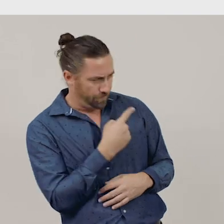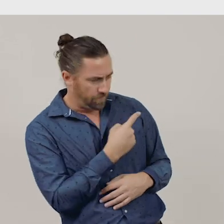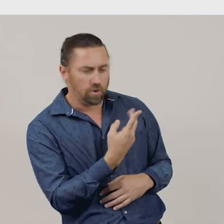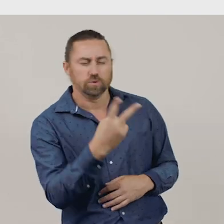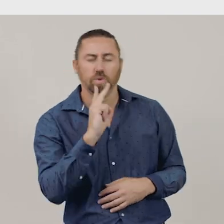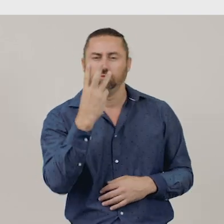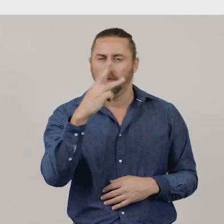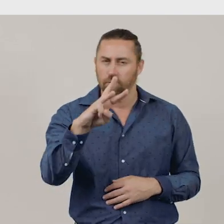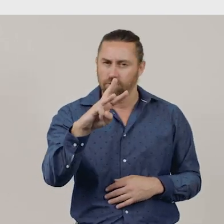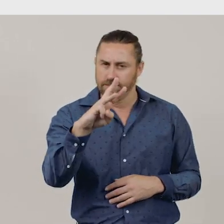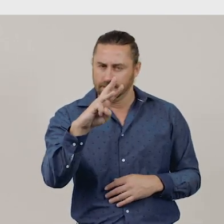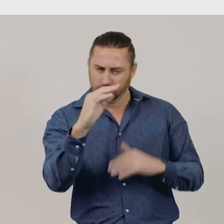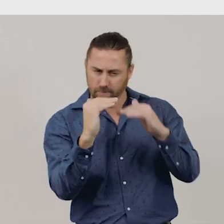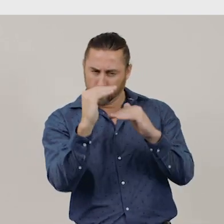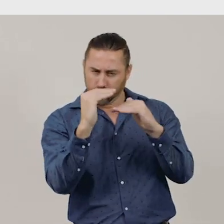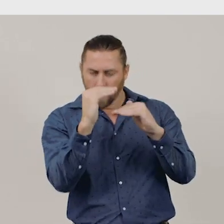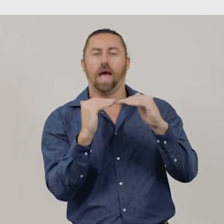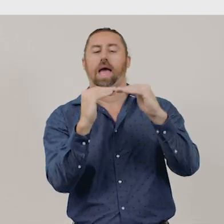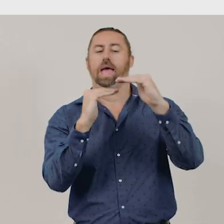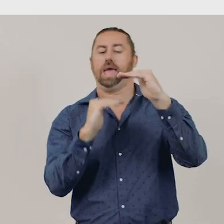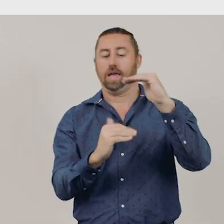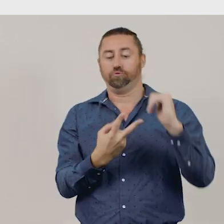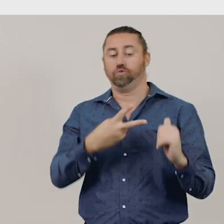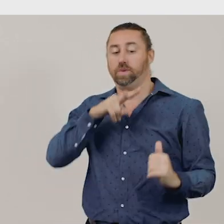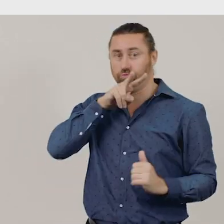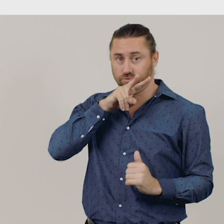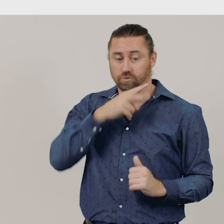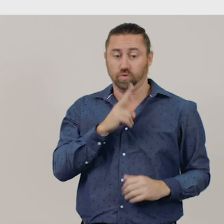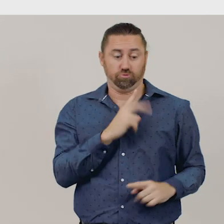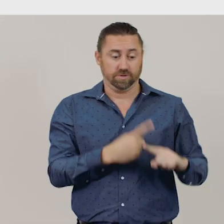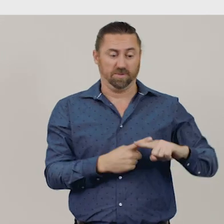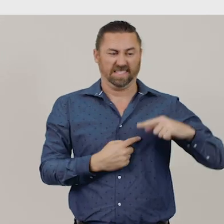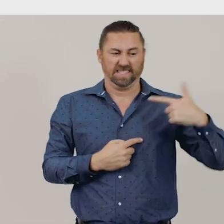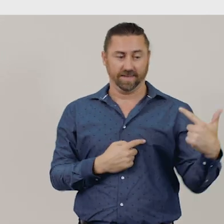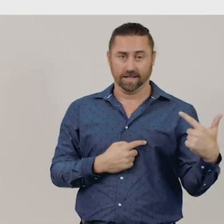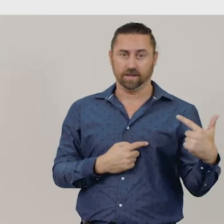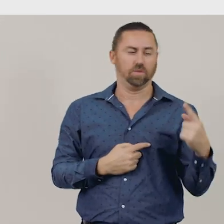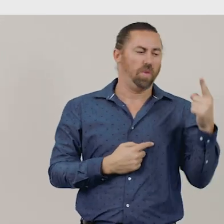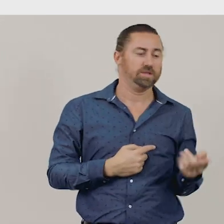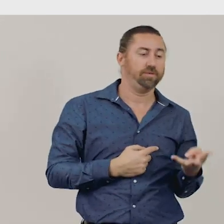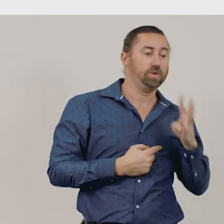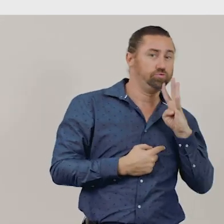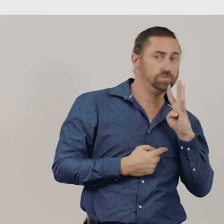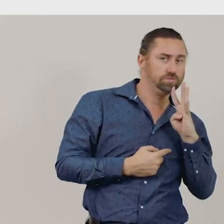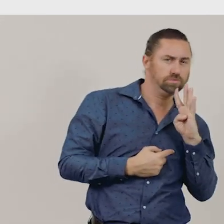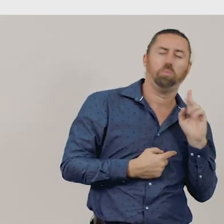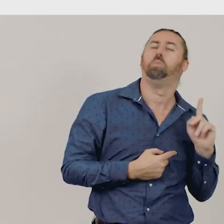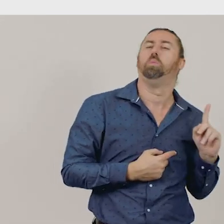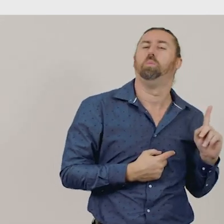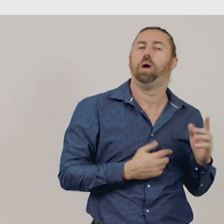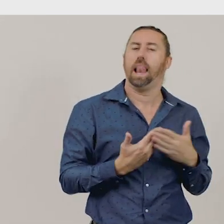is not far off 200. So we multiply 200 by 7, which is